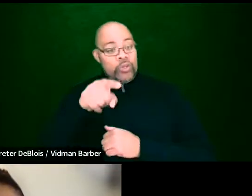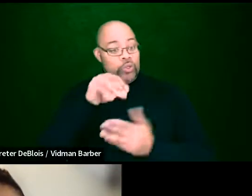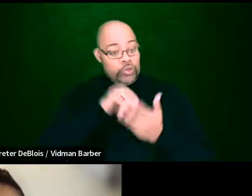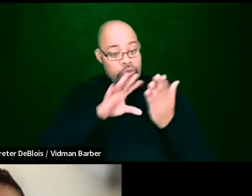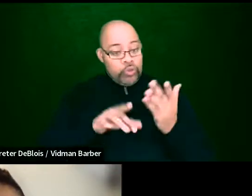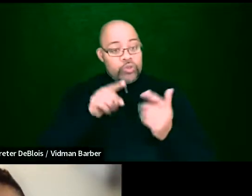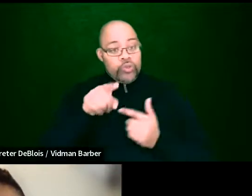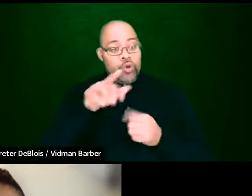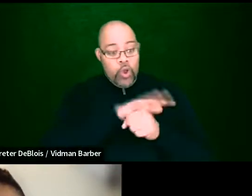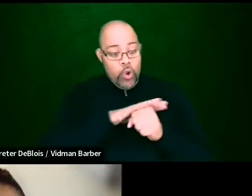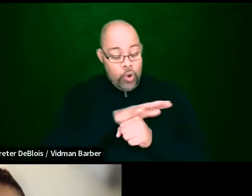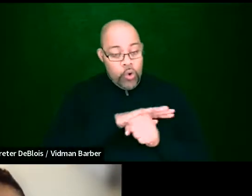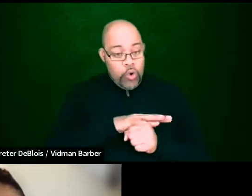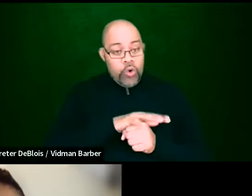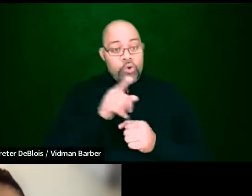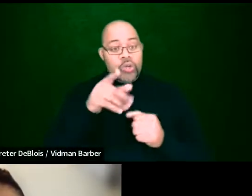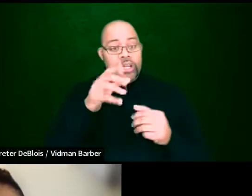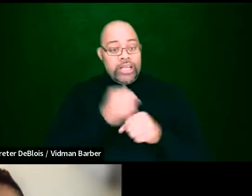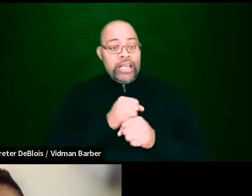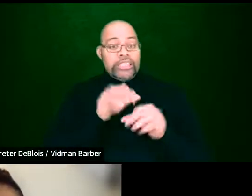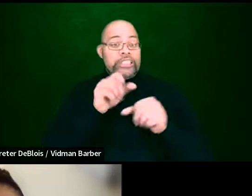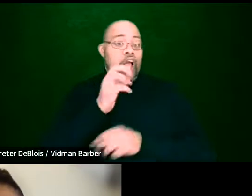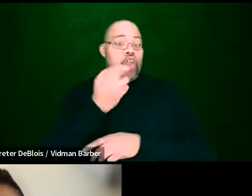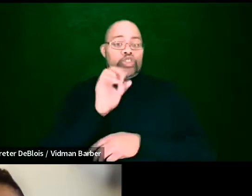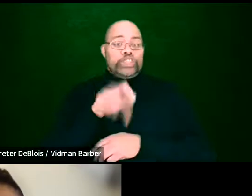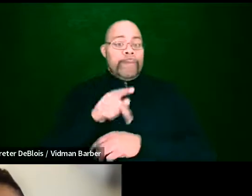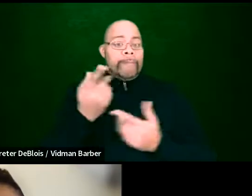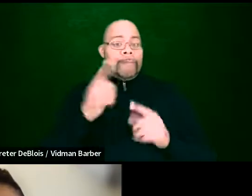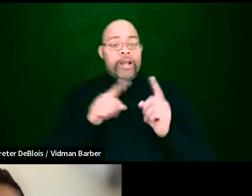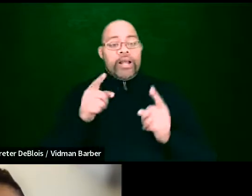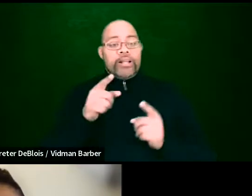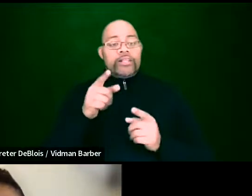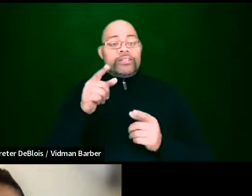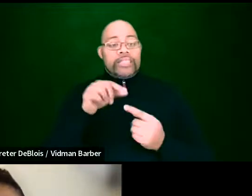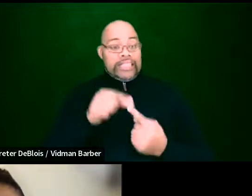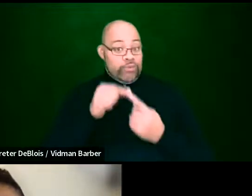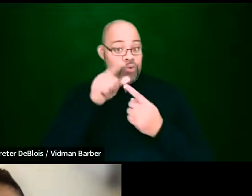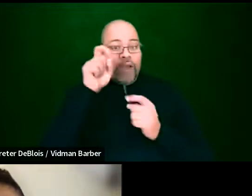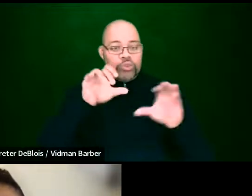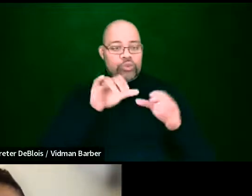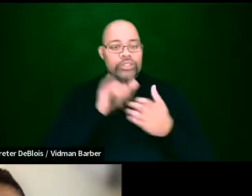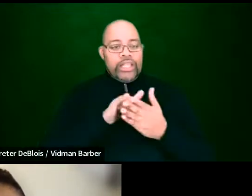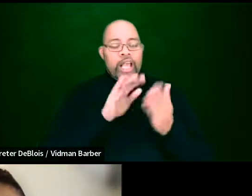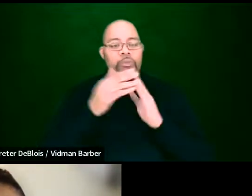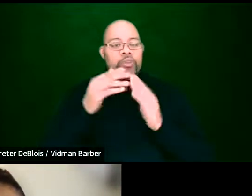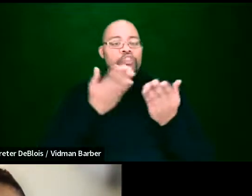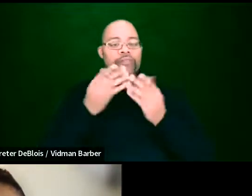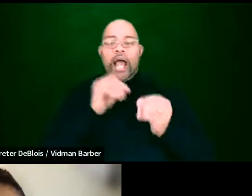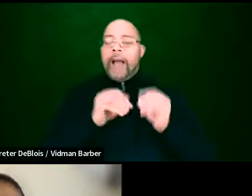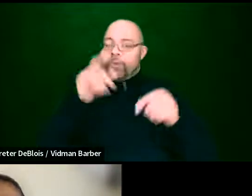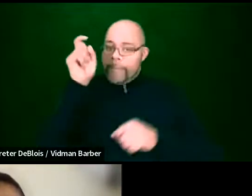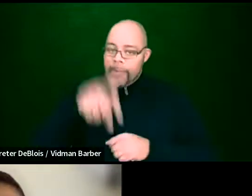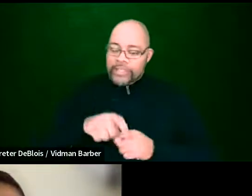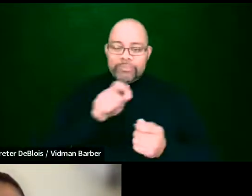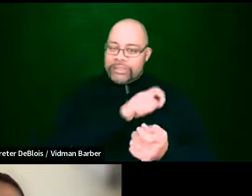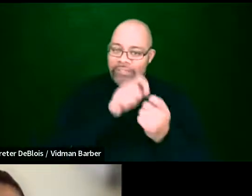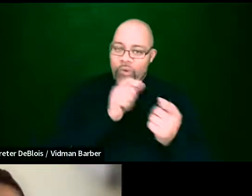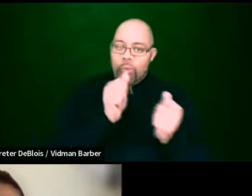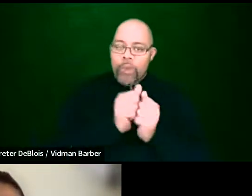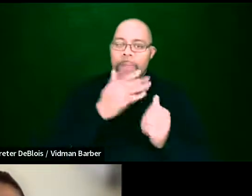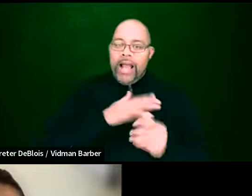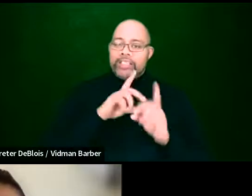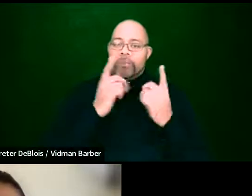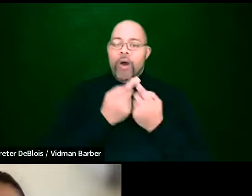you're local, you get a scholarship. But, the caveat is you have to do these community service opportunities, specifically with my